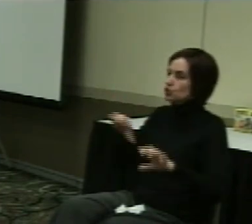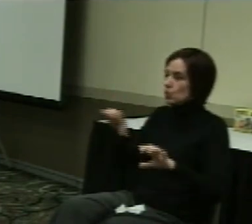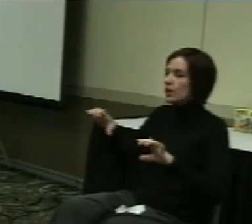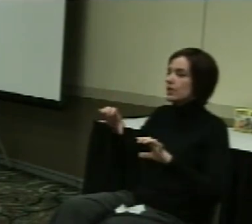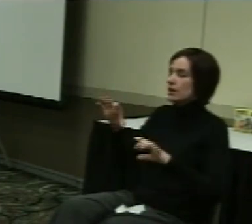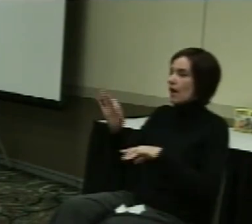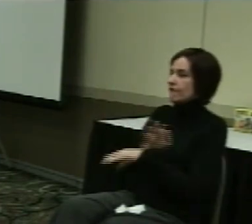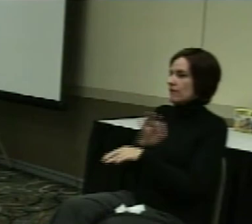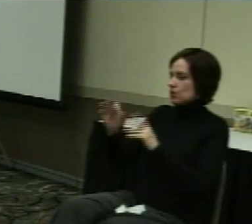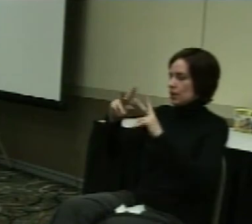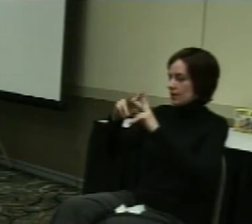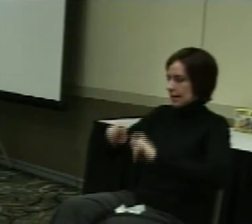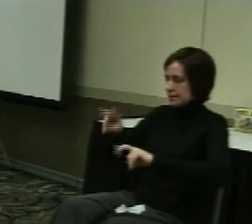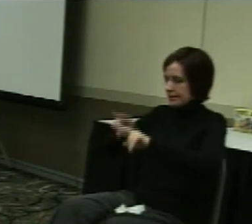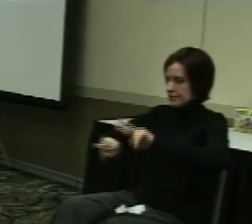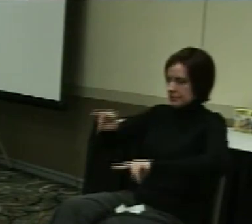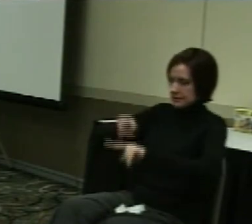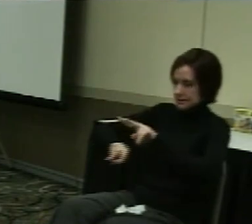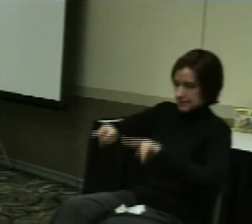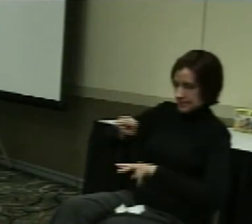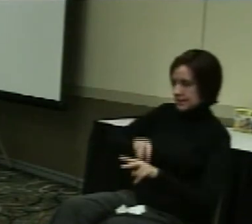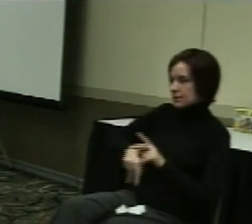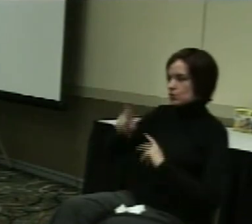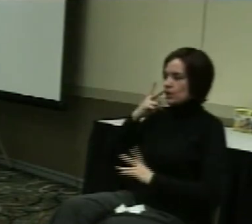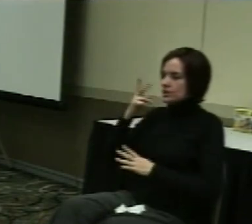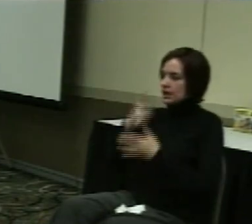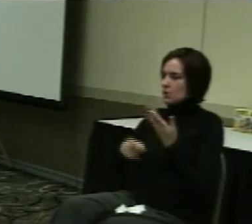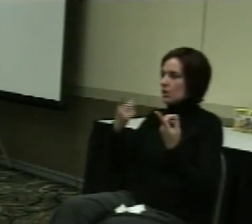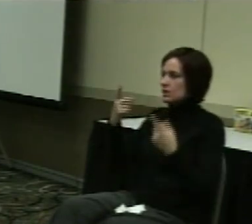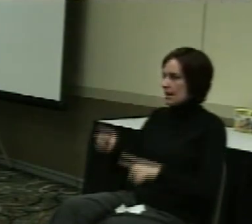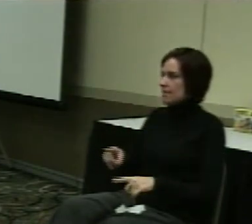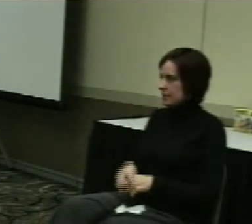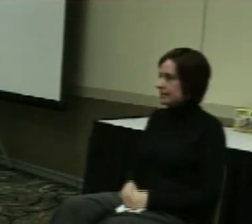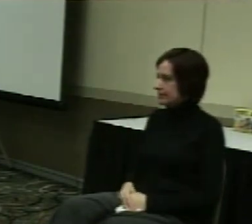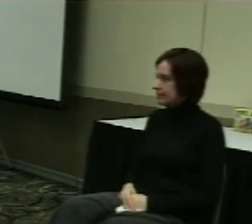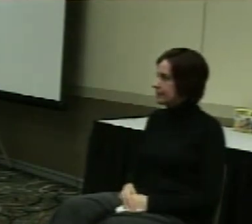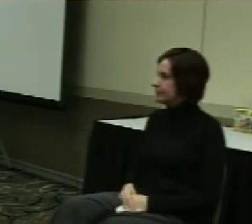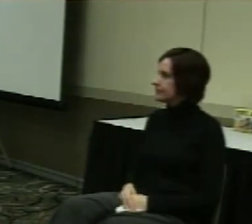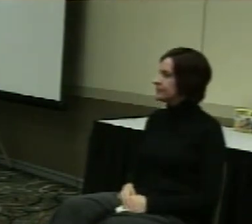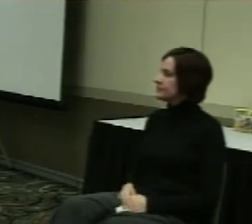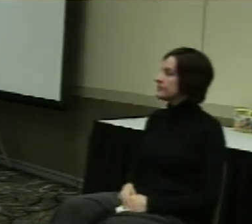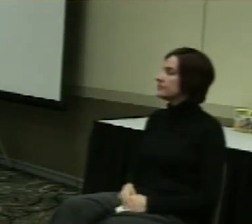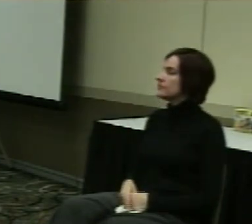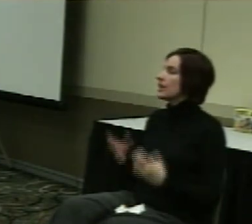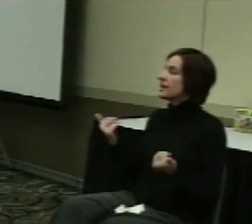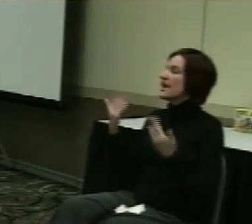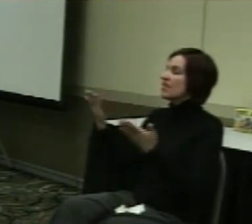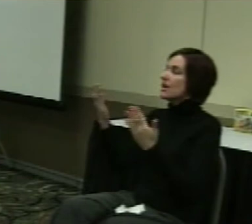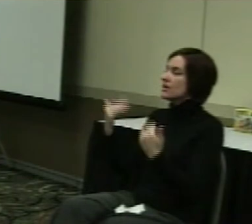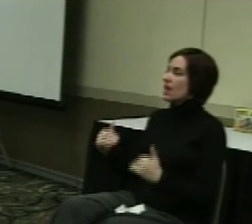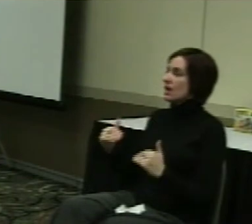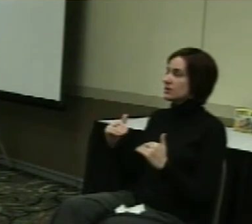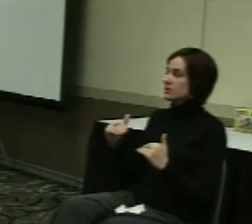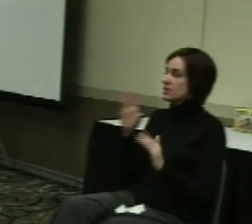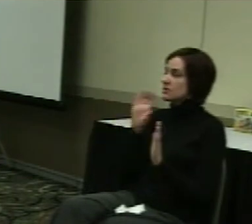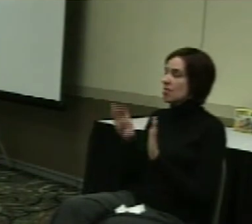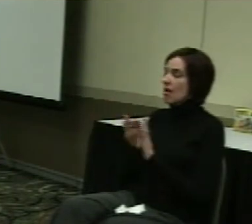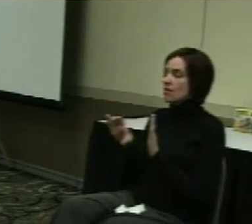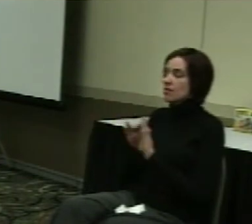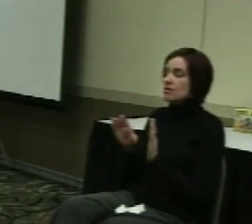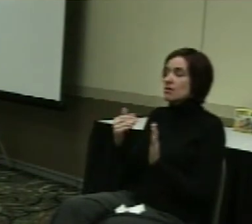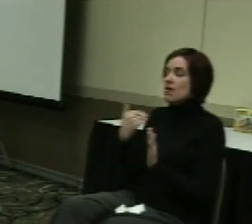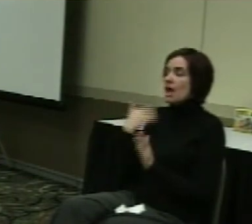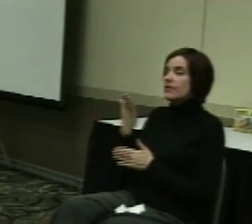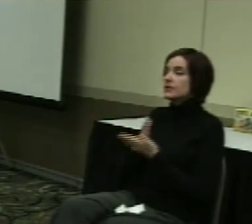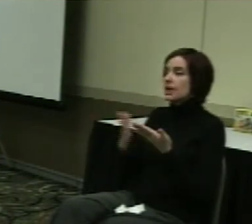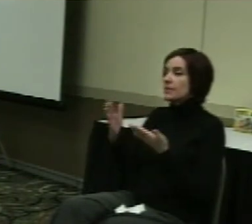you're taking a closer look at what is happening. Now, in the next slide, you've got